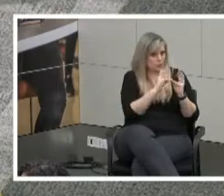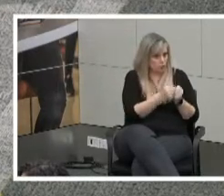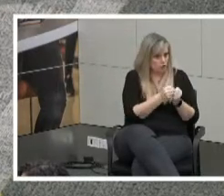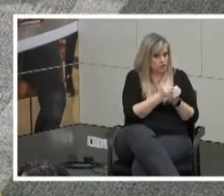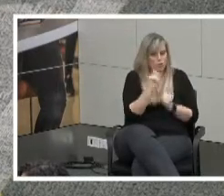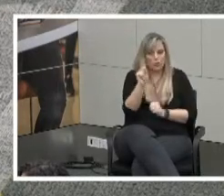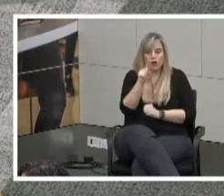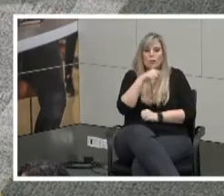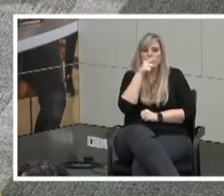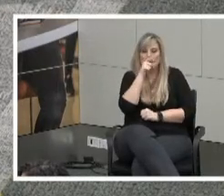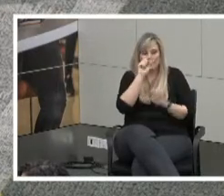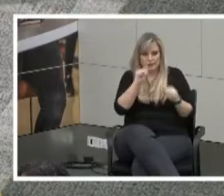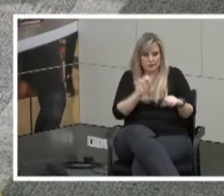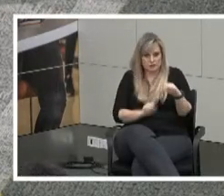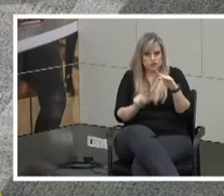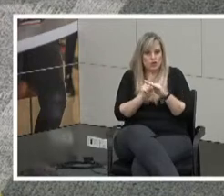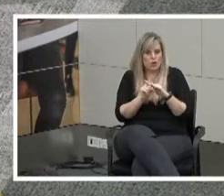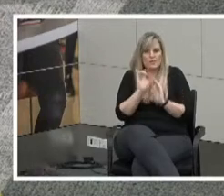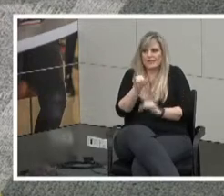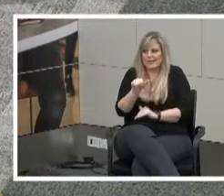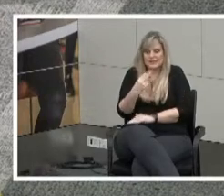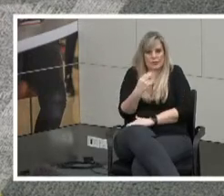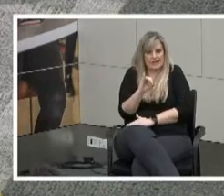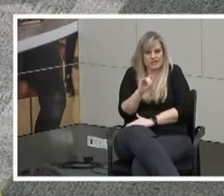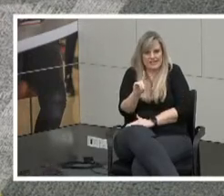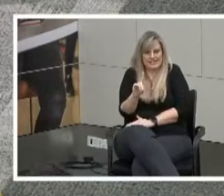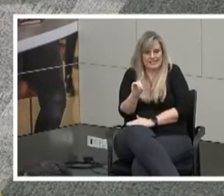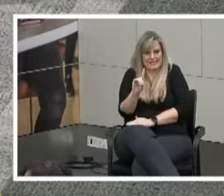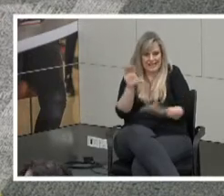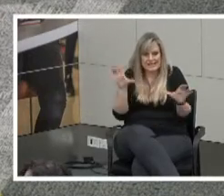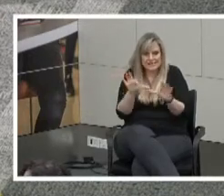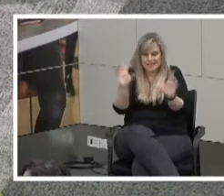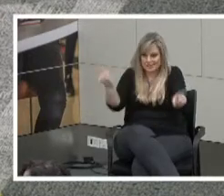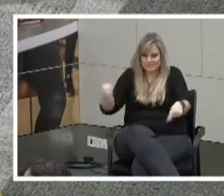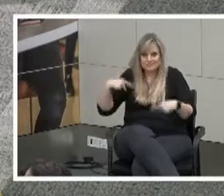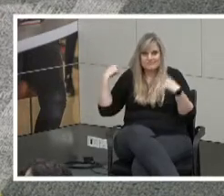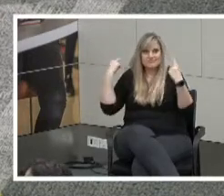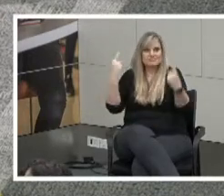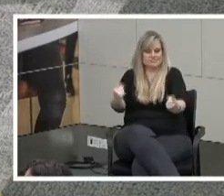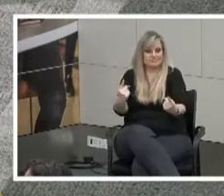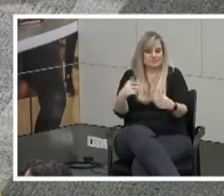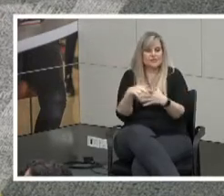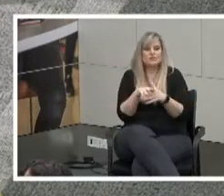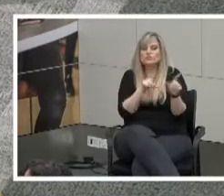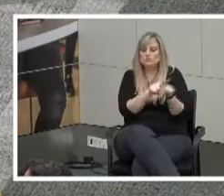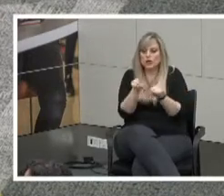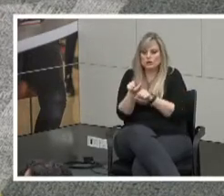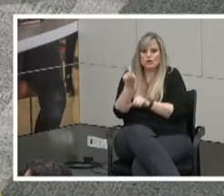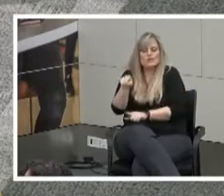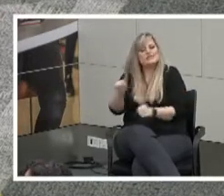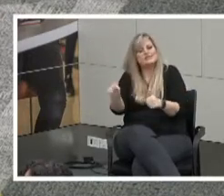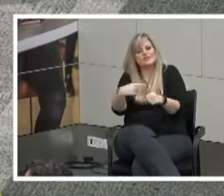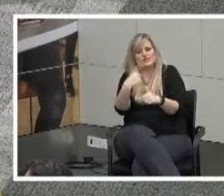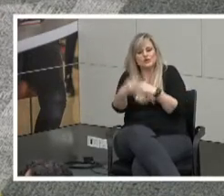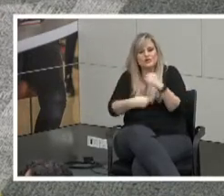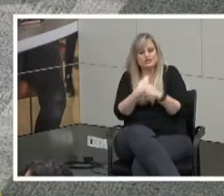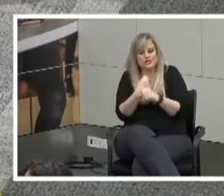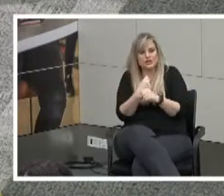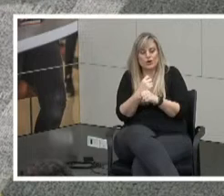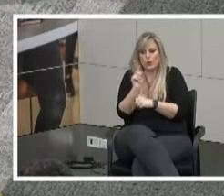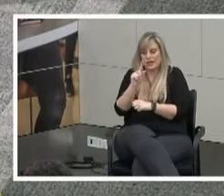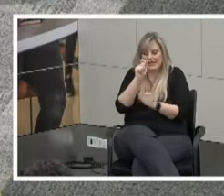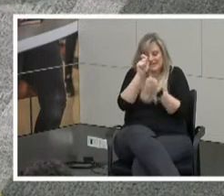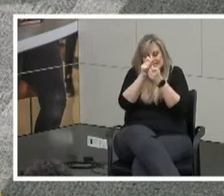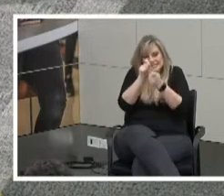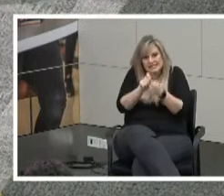that the public can attend that is how HISD has done it for years in addition this is the first year in which a